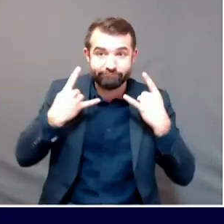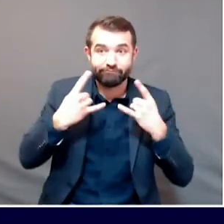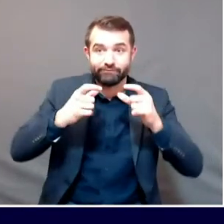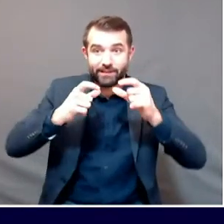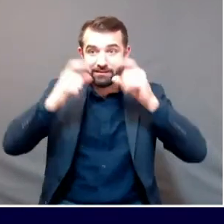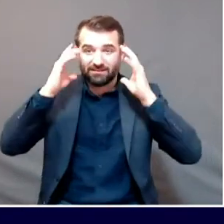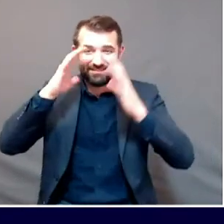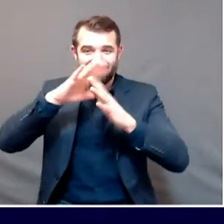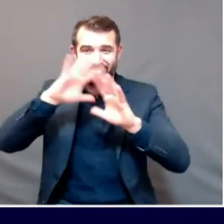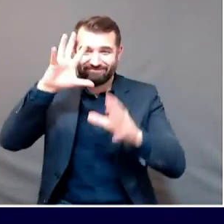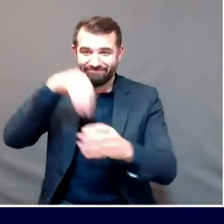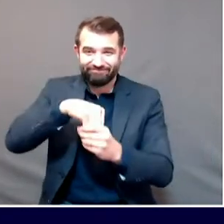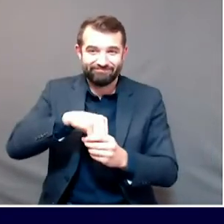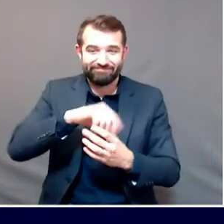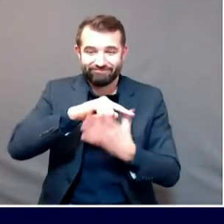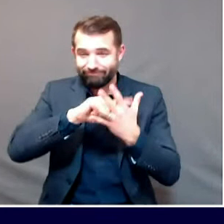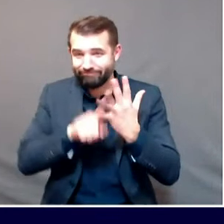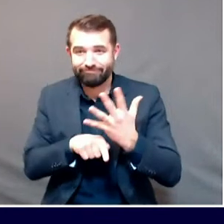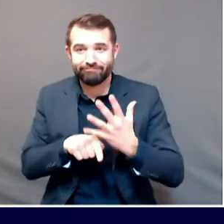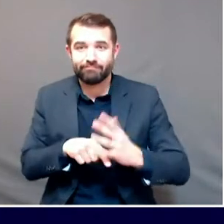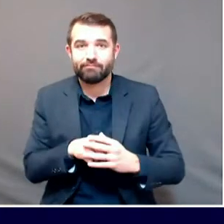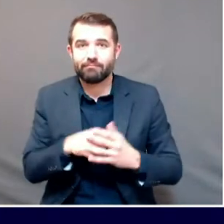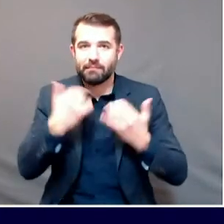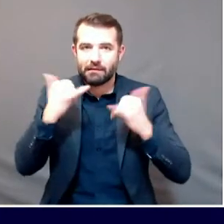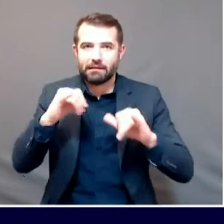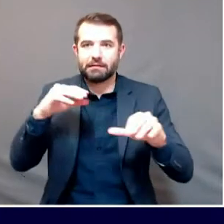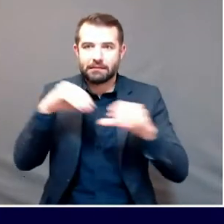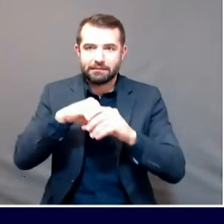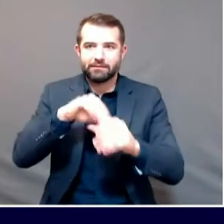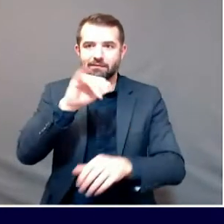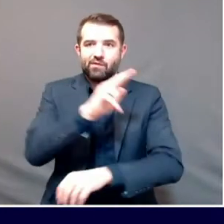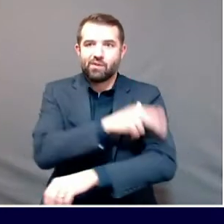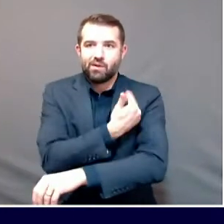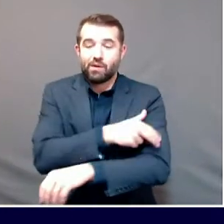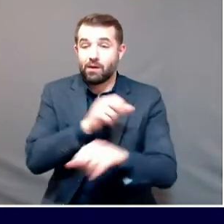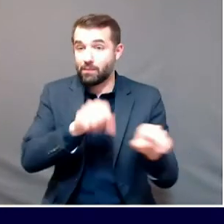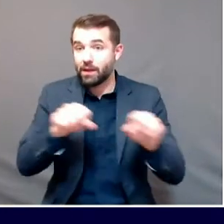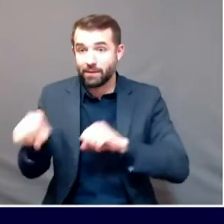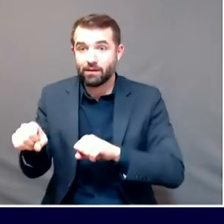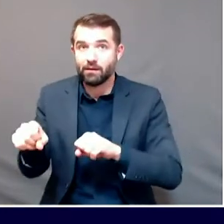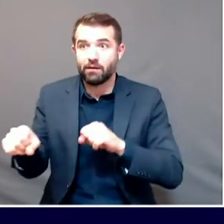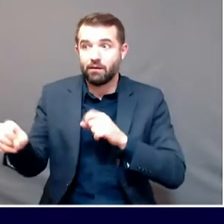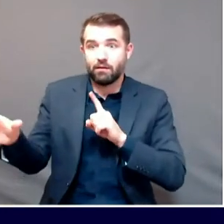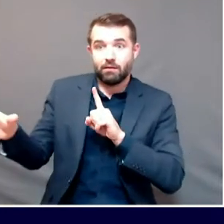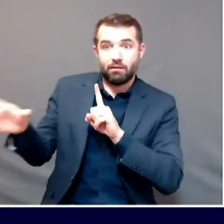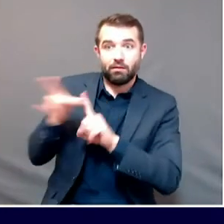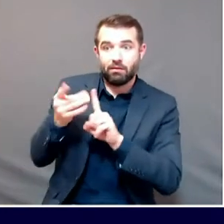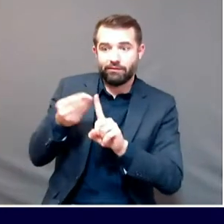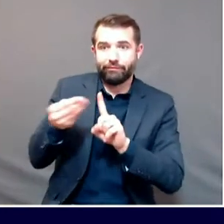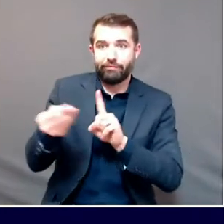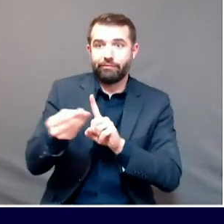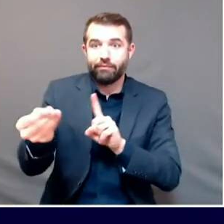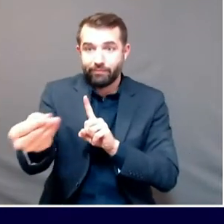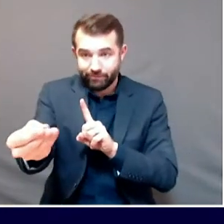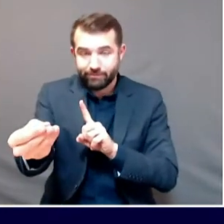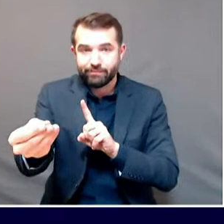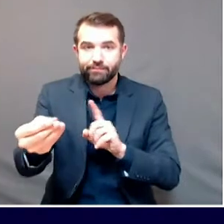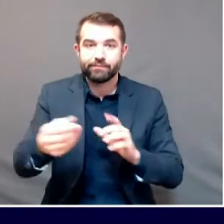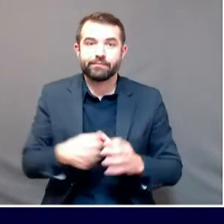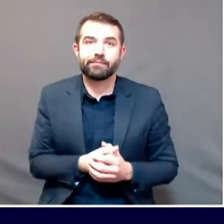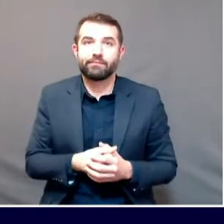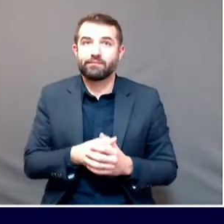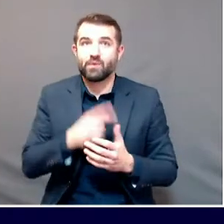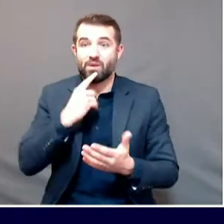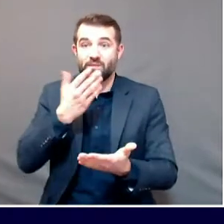events within the walls of a hospital is further evidence of just how aggressive this virus is. I don't mean